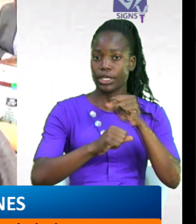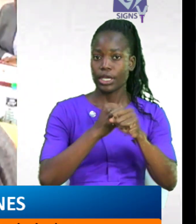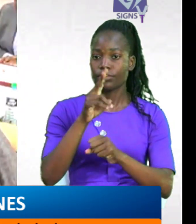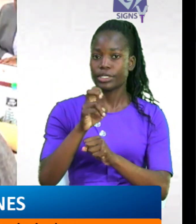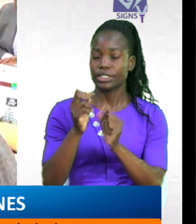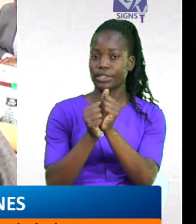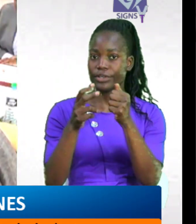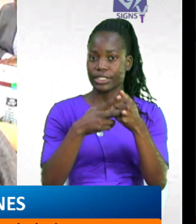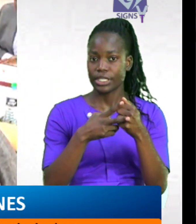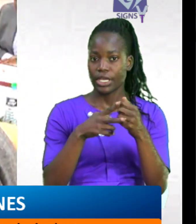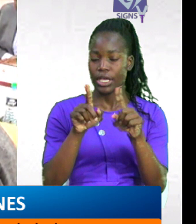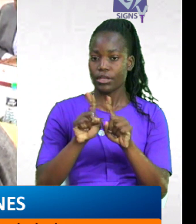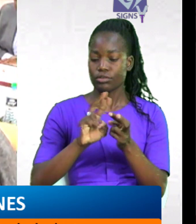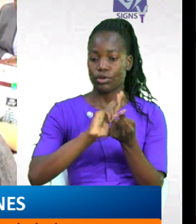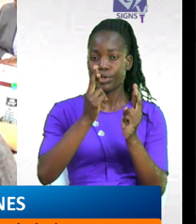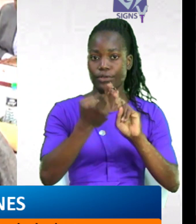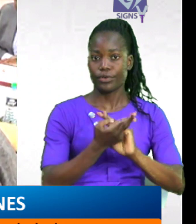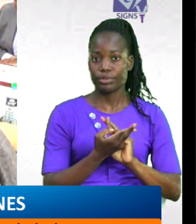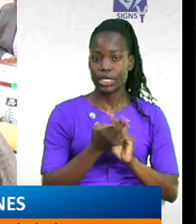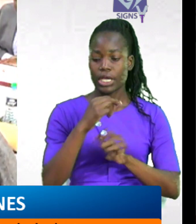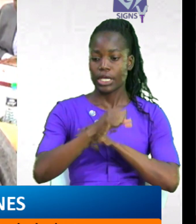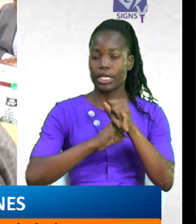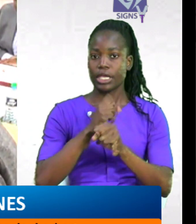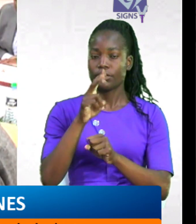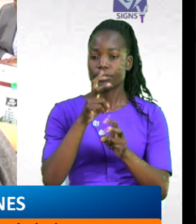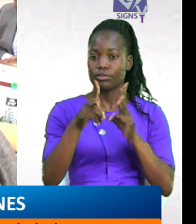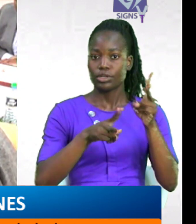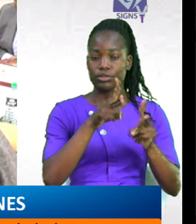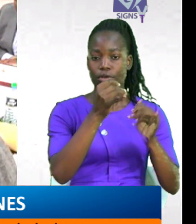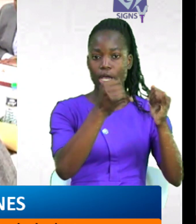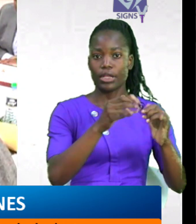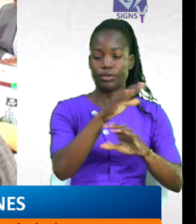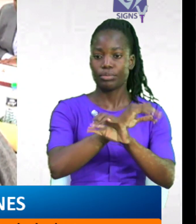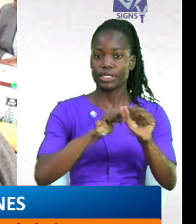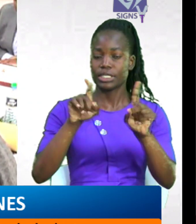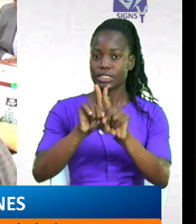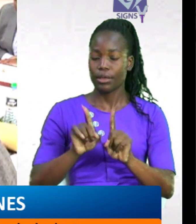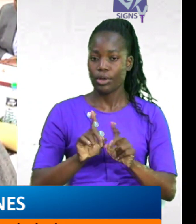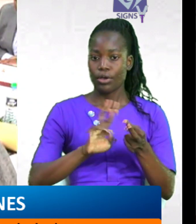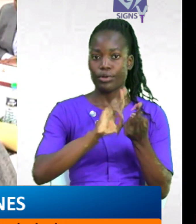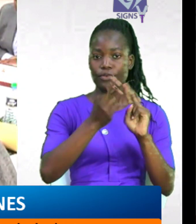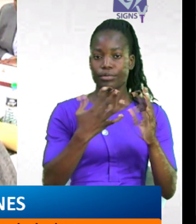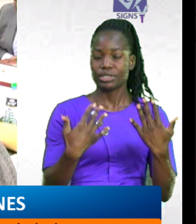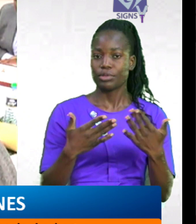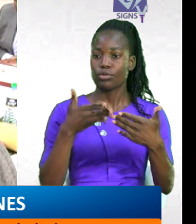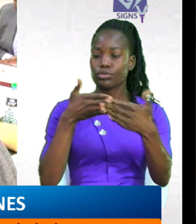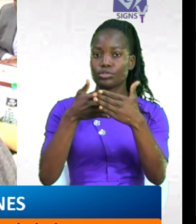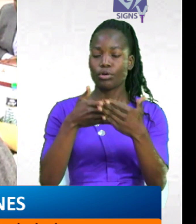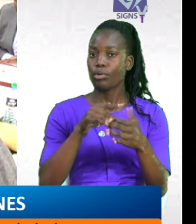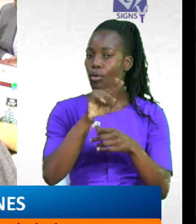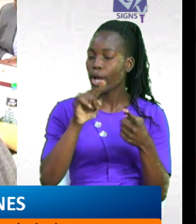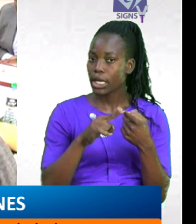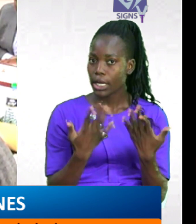2017, same actor, we reform something. 2022, a new president, same actor, we reform something. When does it